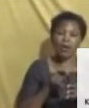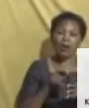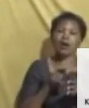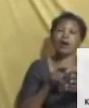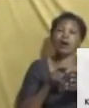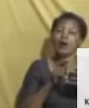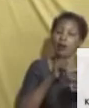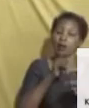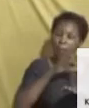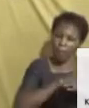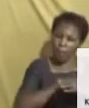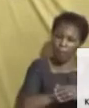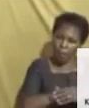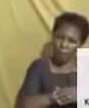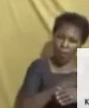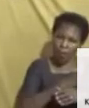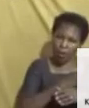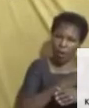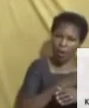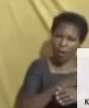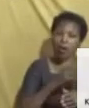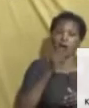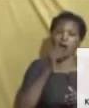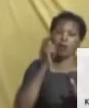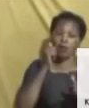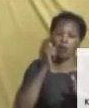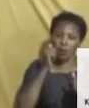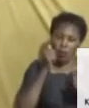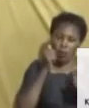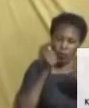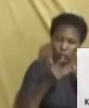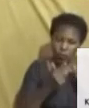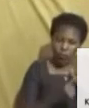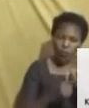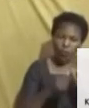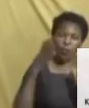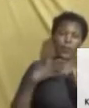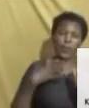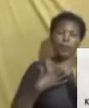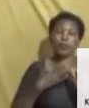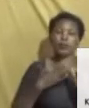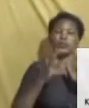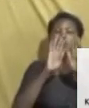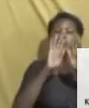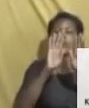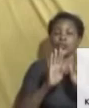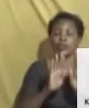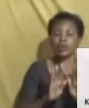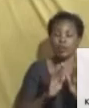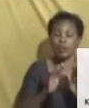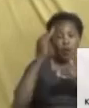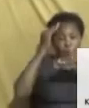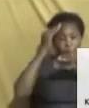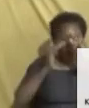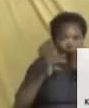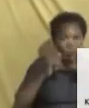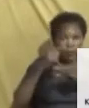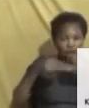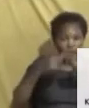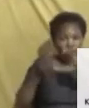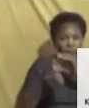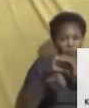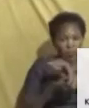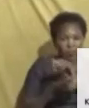power, the ultimate mark of a people's sovereignty. Professor Nubweze elaborates